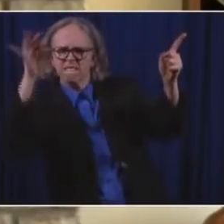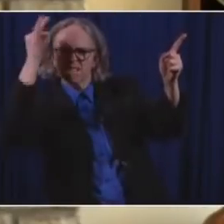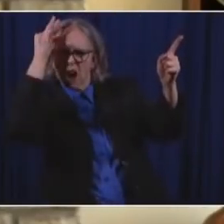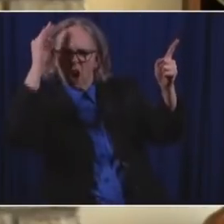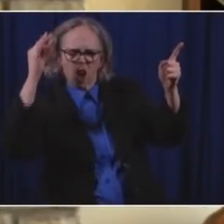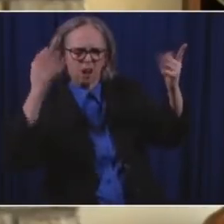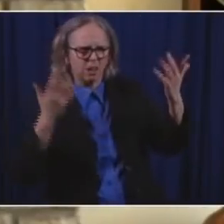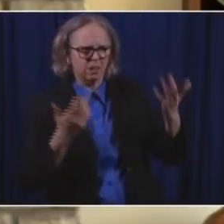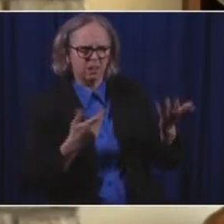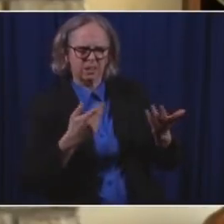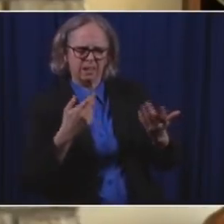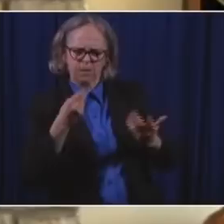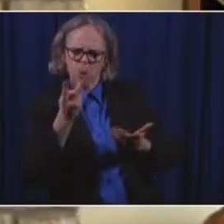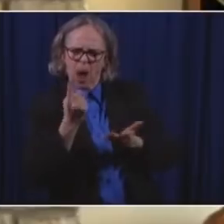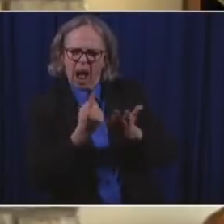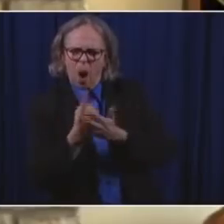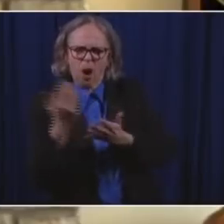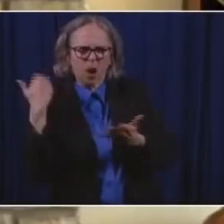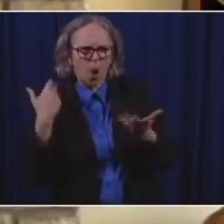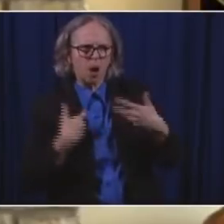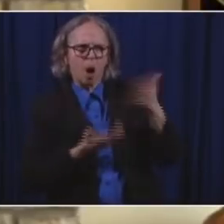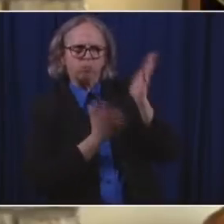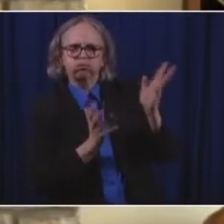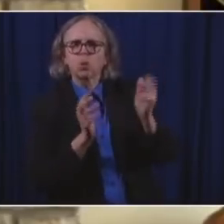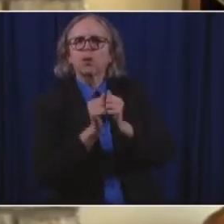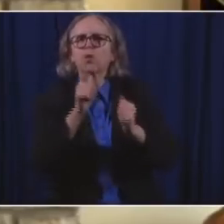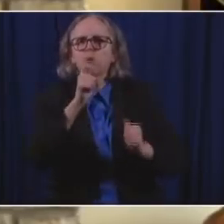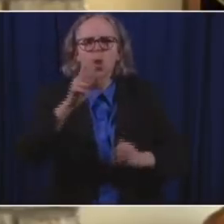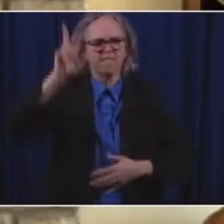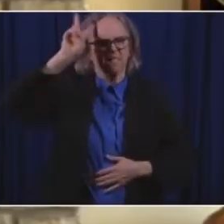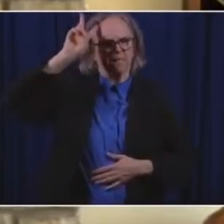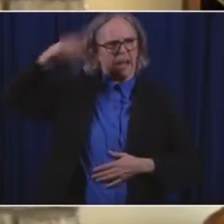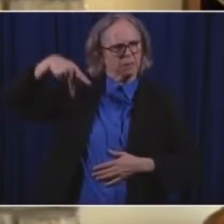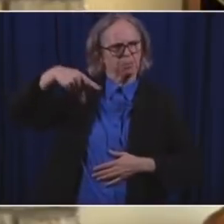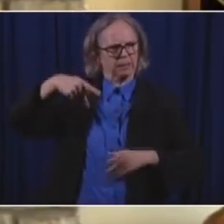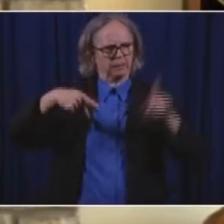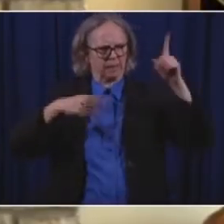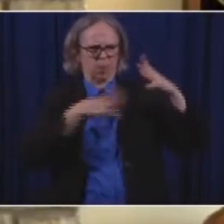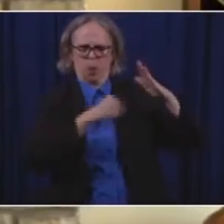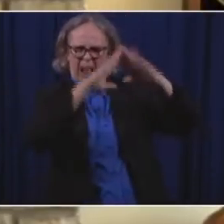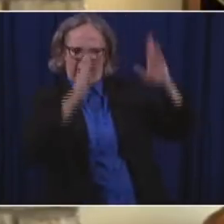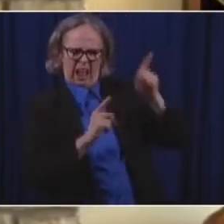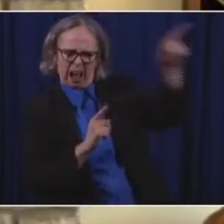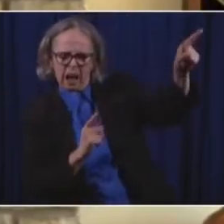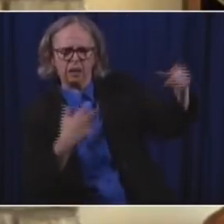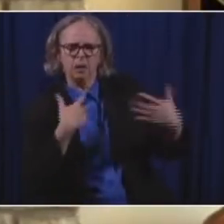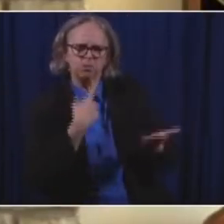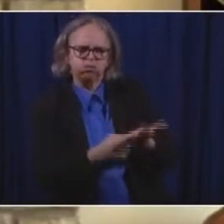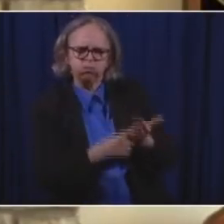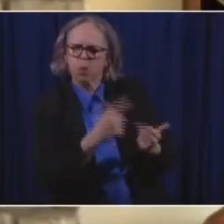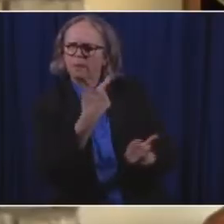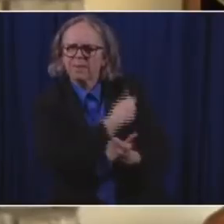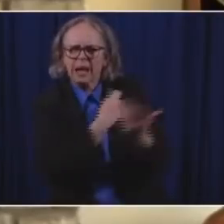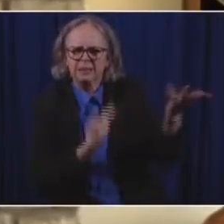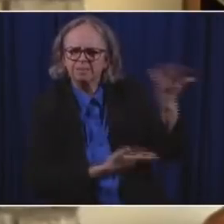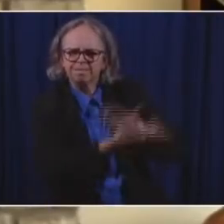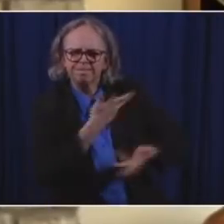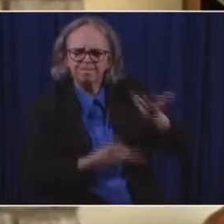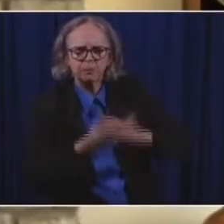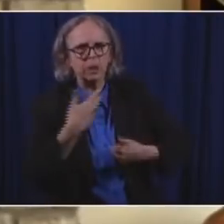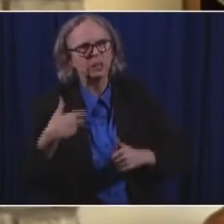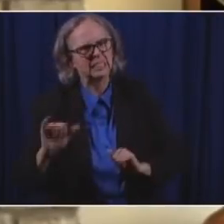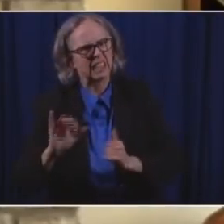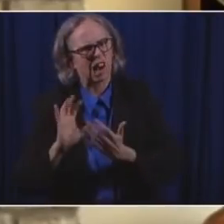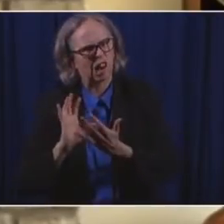hours ago with the vice president about this, and we continue to learn more, and